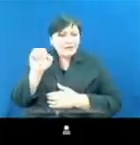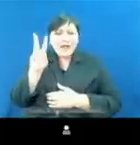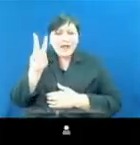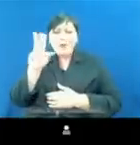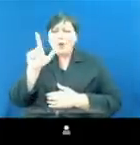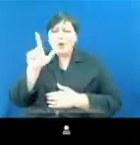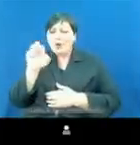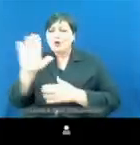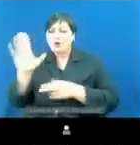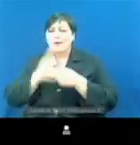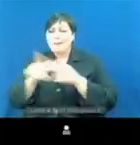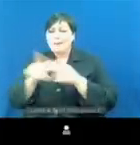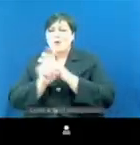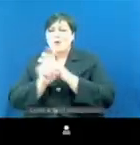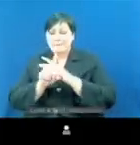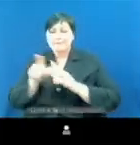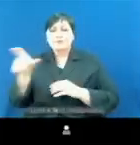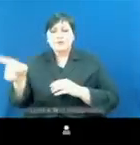a triennial